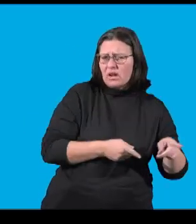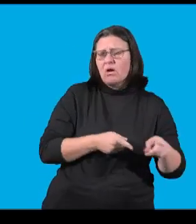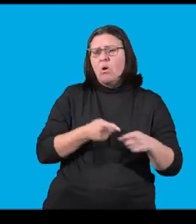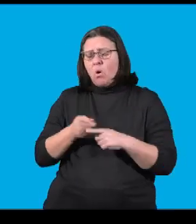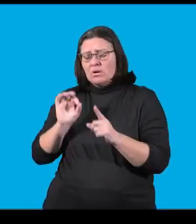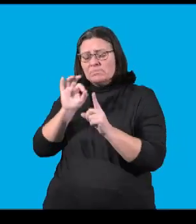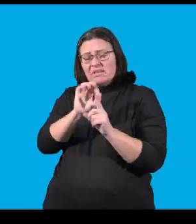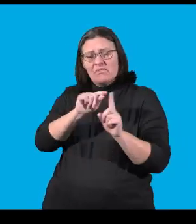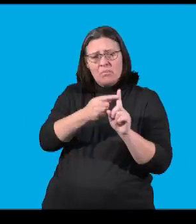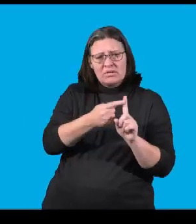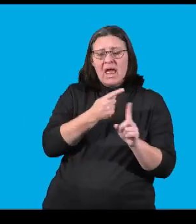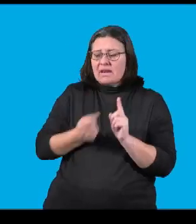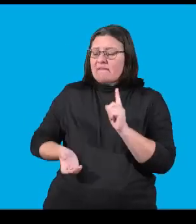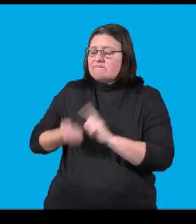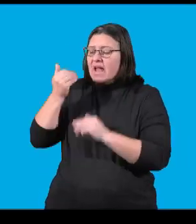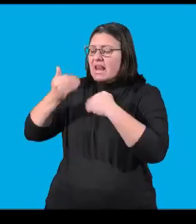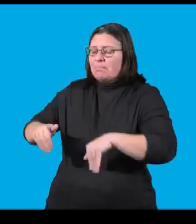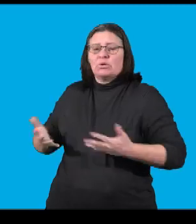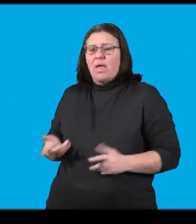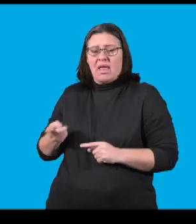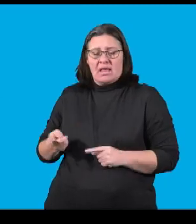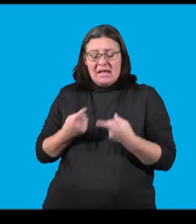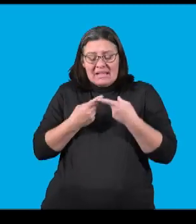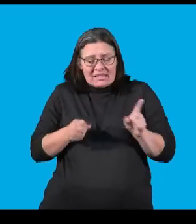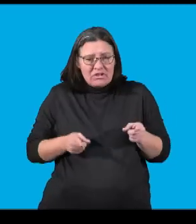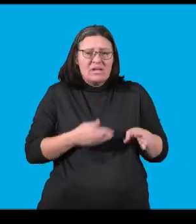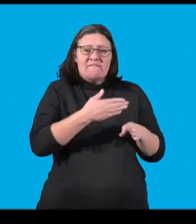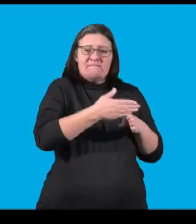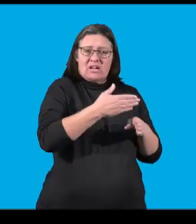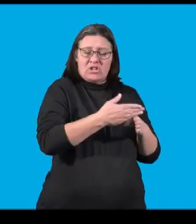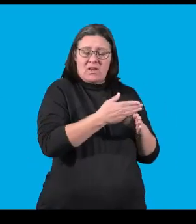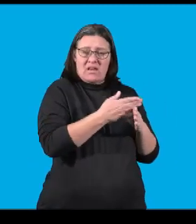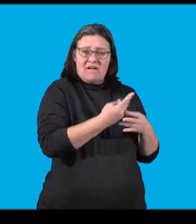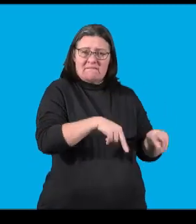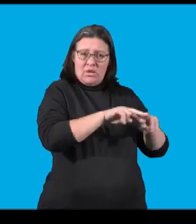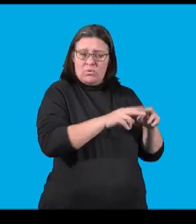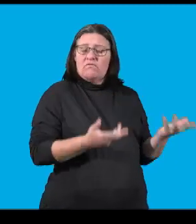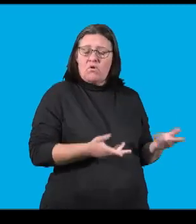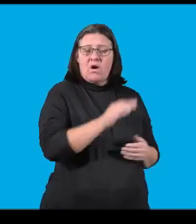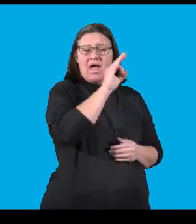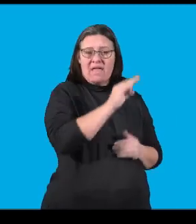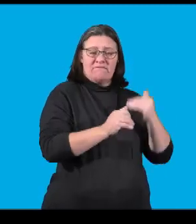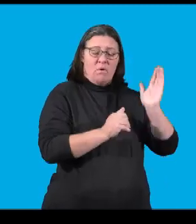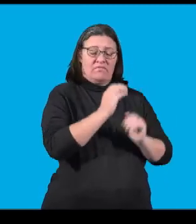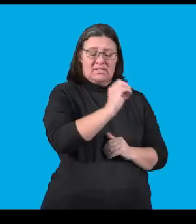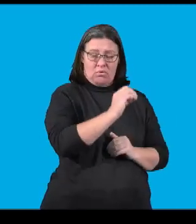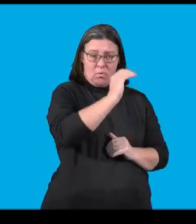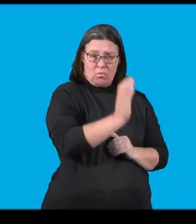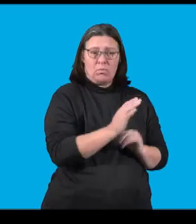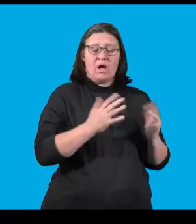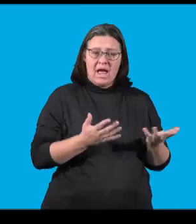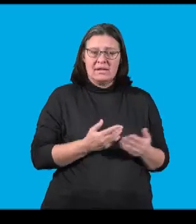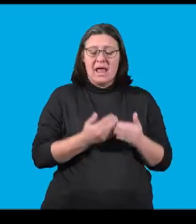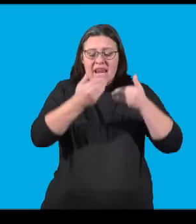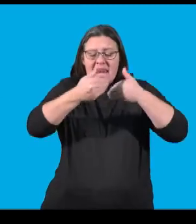a function at a particular point and finding the limit. Now remember, there's a difference between a function value, so for example f of